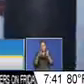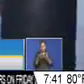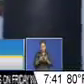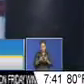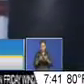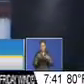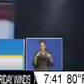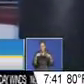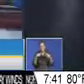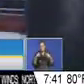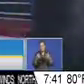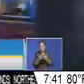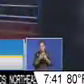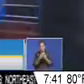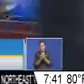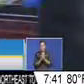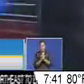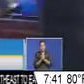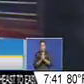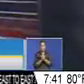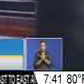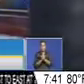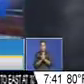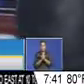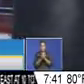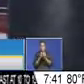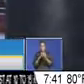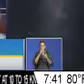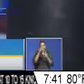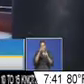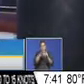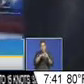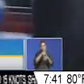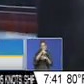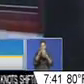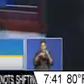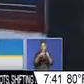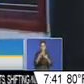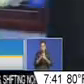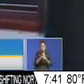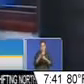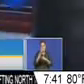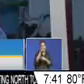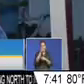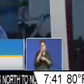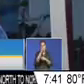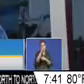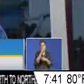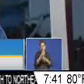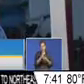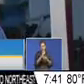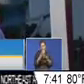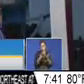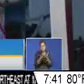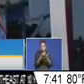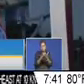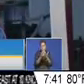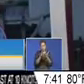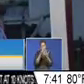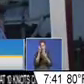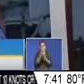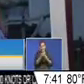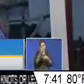without some challenges. I applied for our annual grant in July, and I